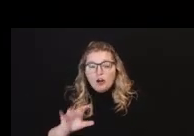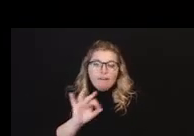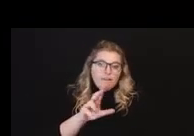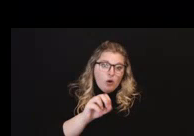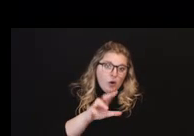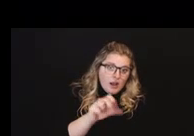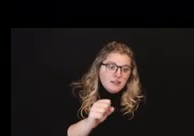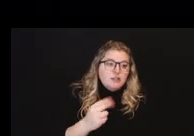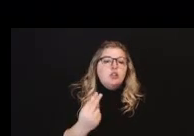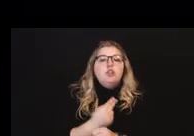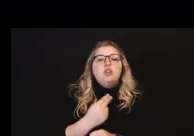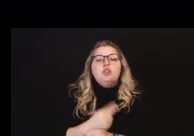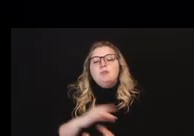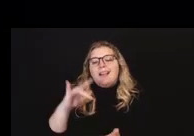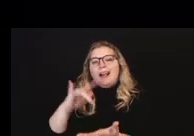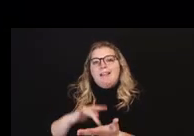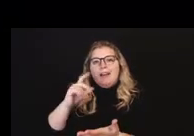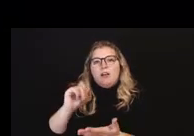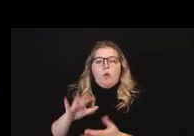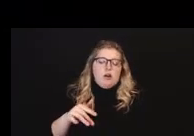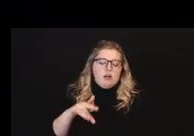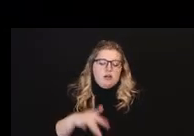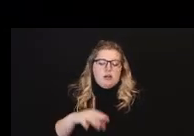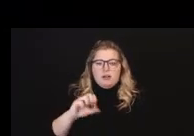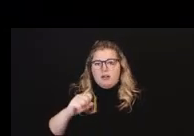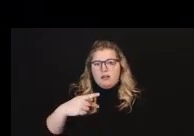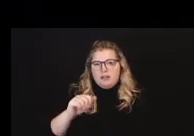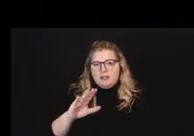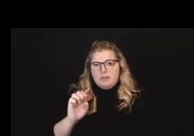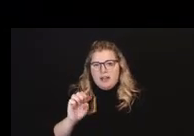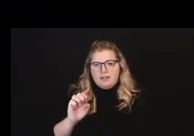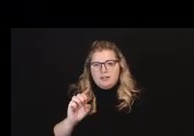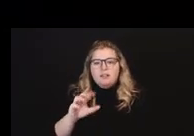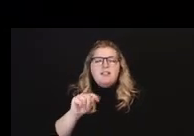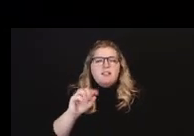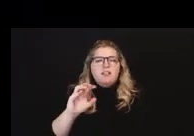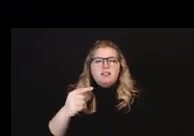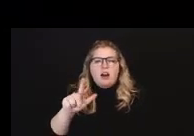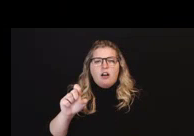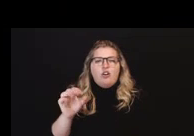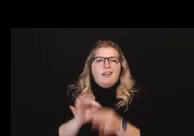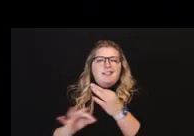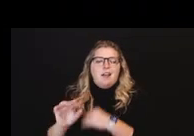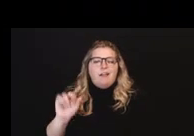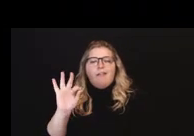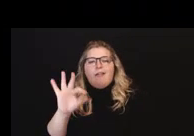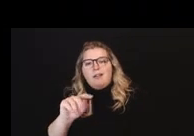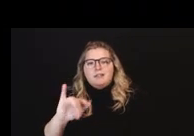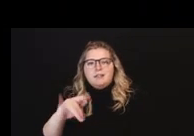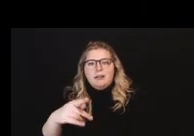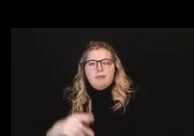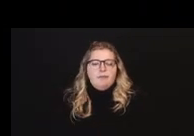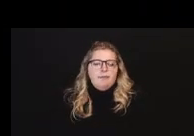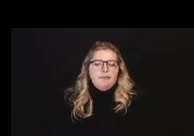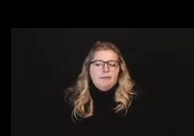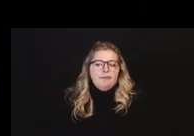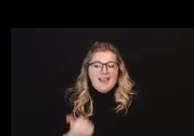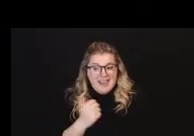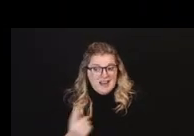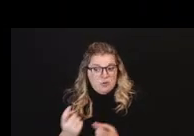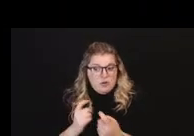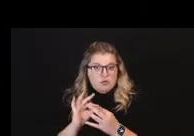click or enter in spacebar to toggle something instead of having it be like a tooltip. Any questions about